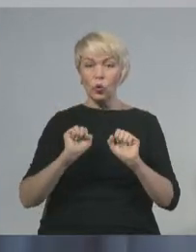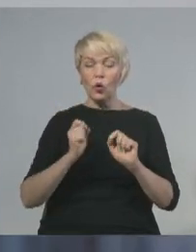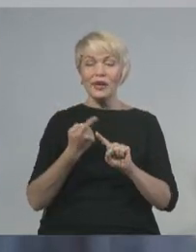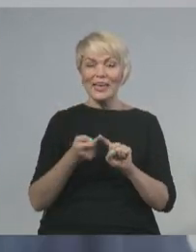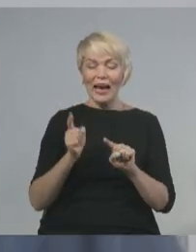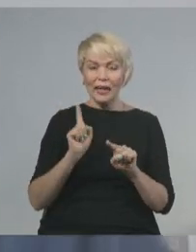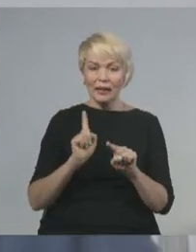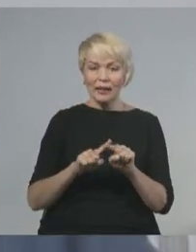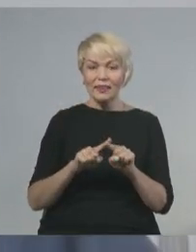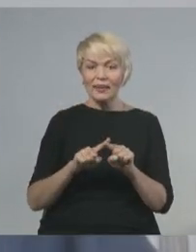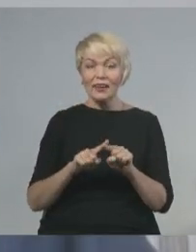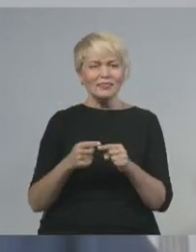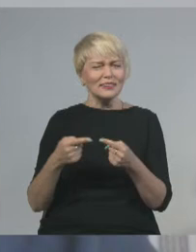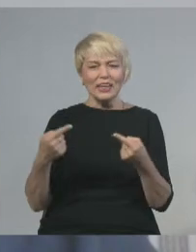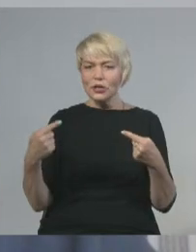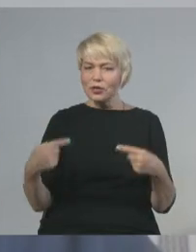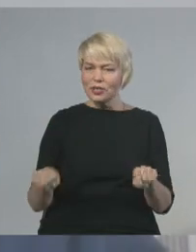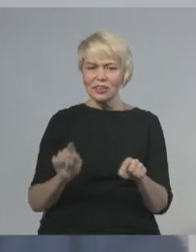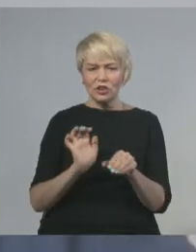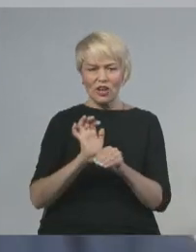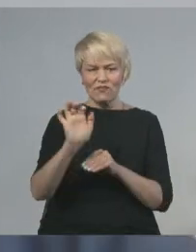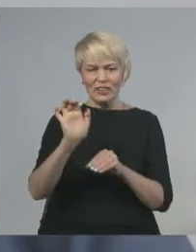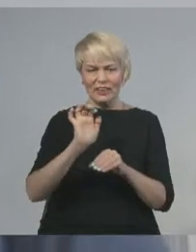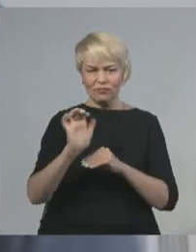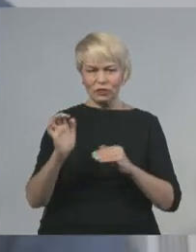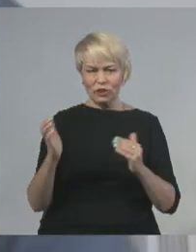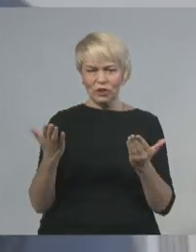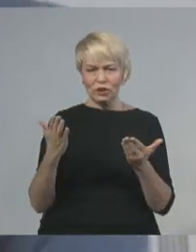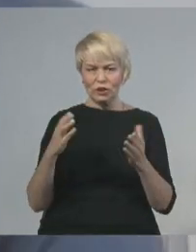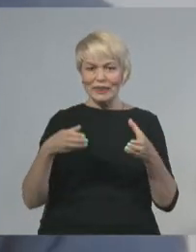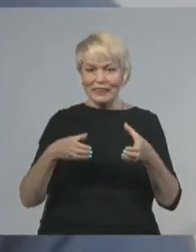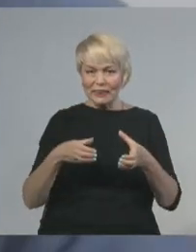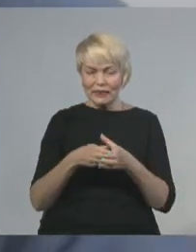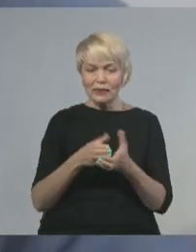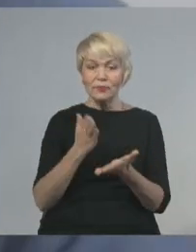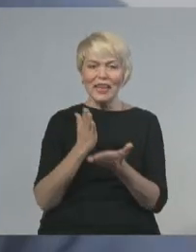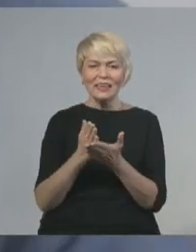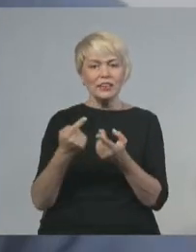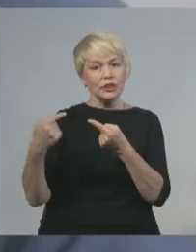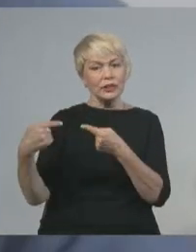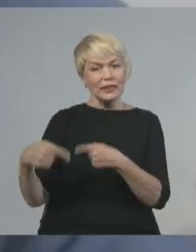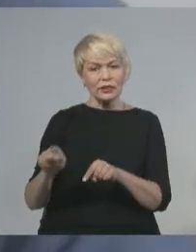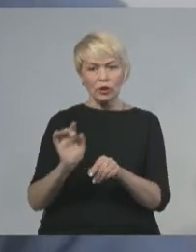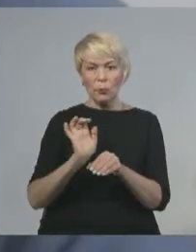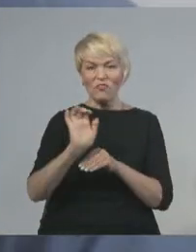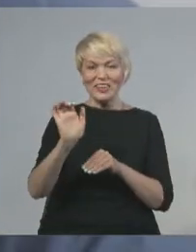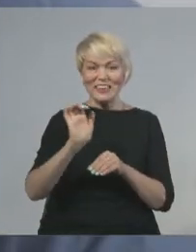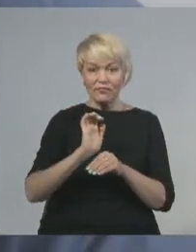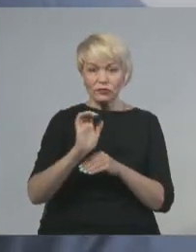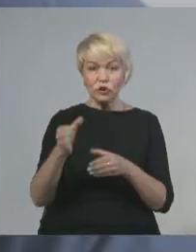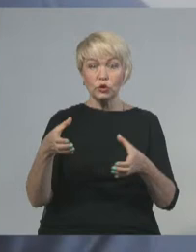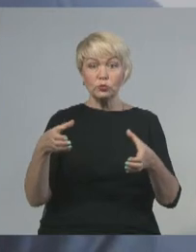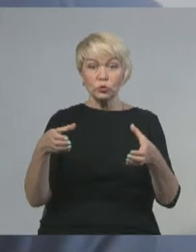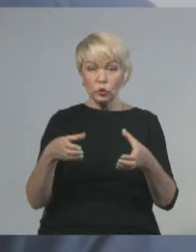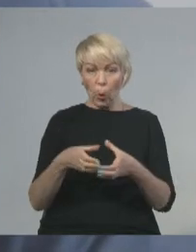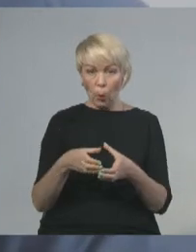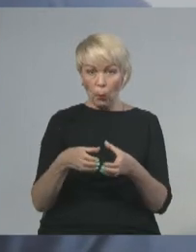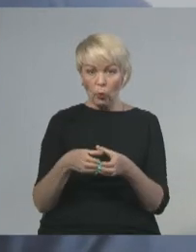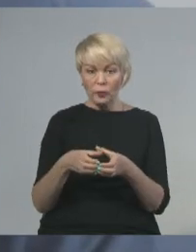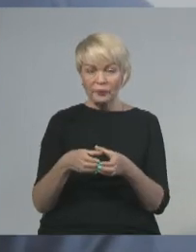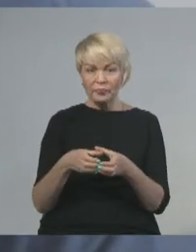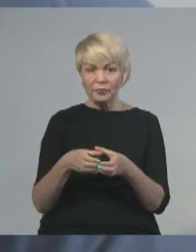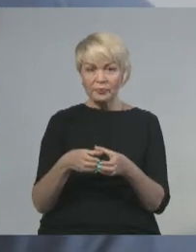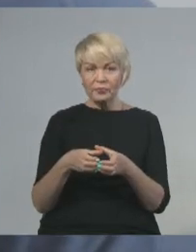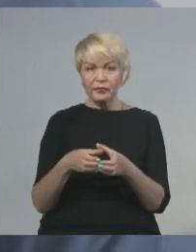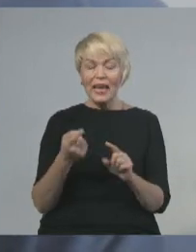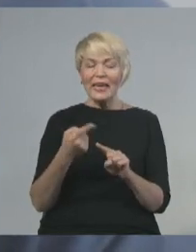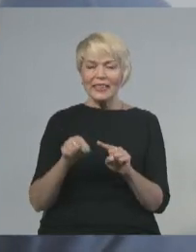publishing house and it's run by their two two um popular moderators who left years ago they left the czech tv the public